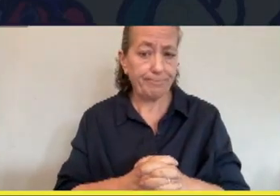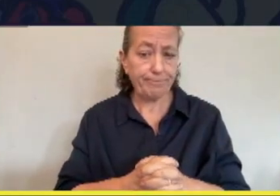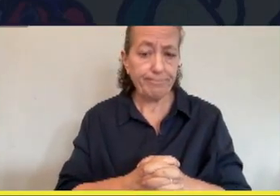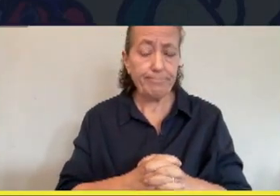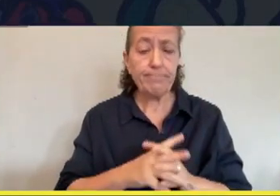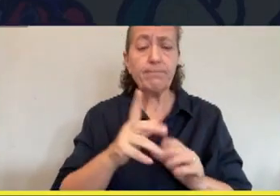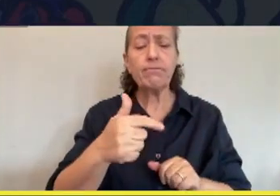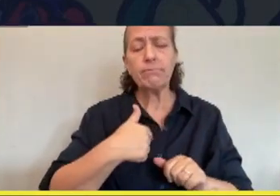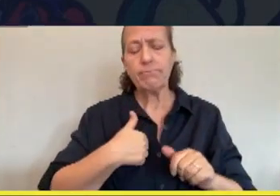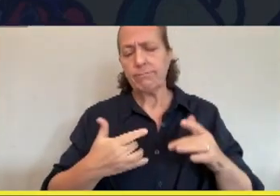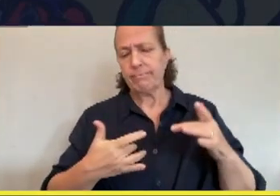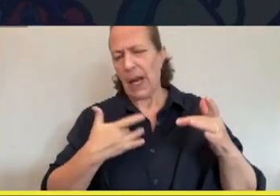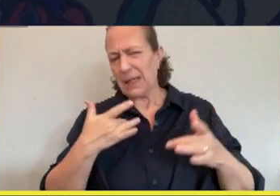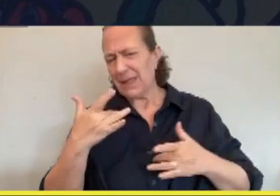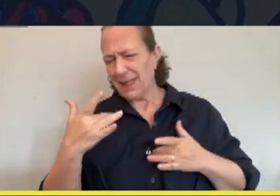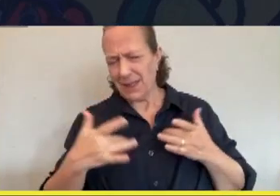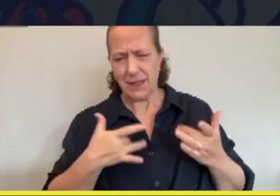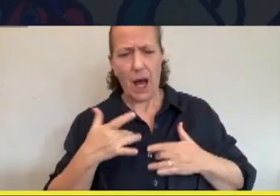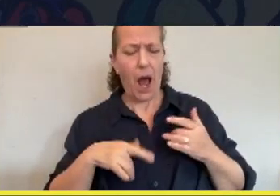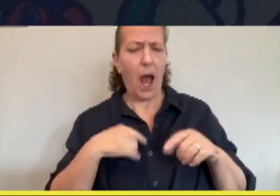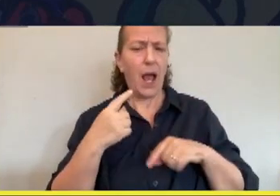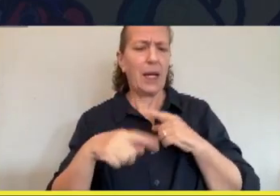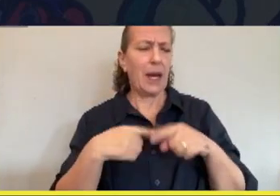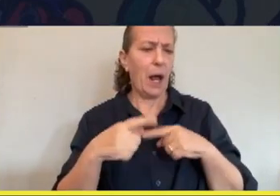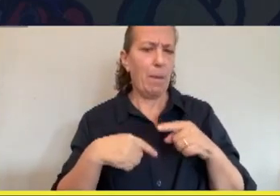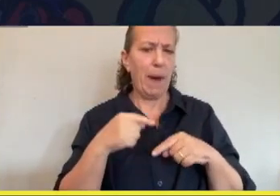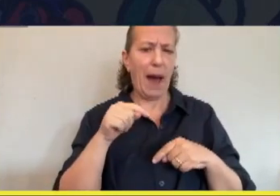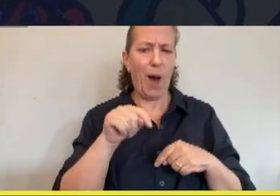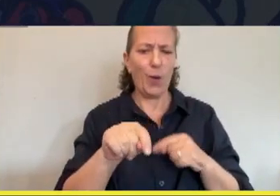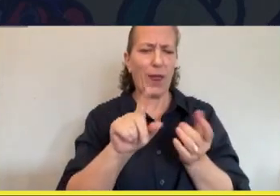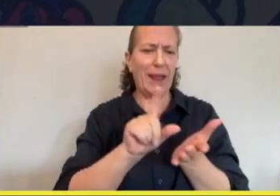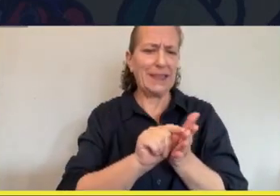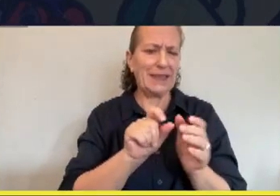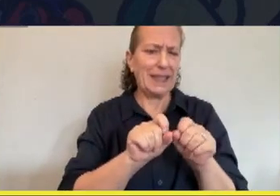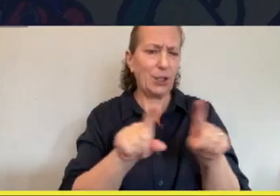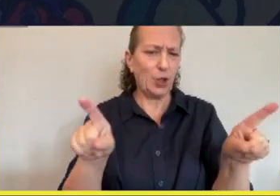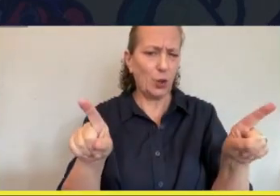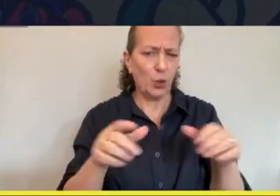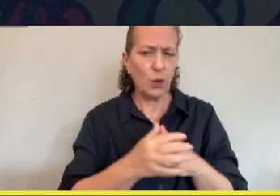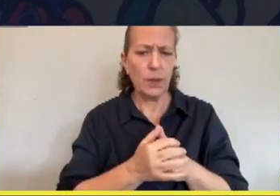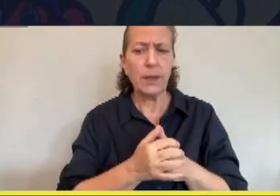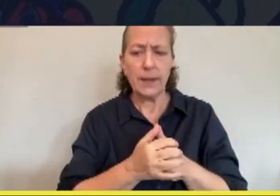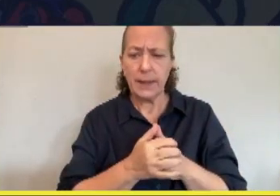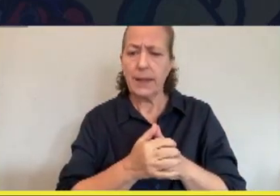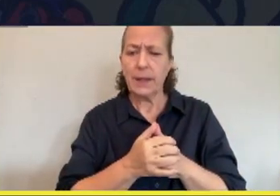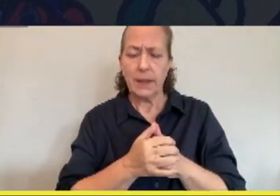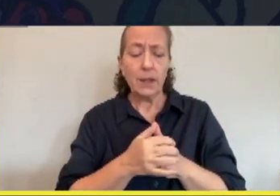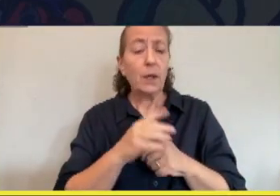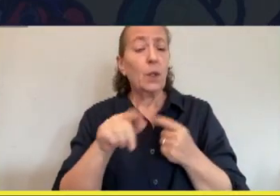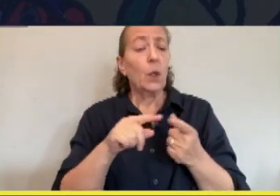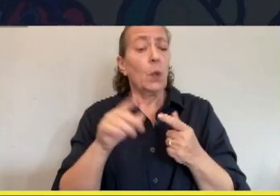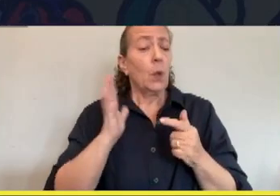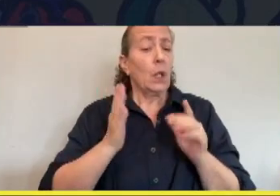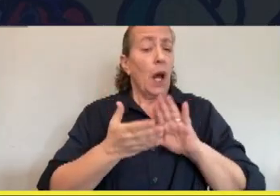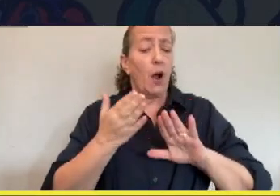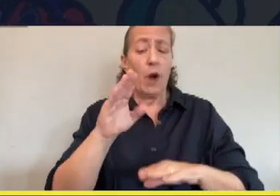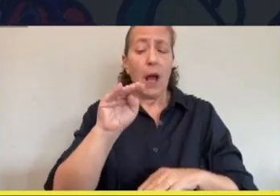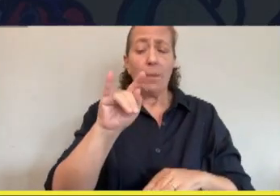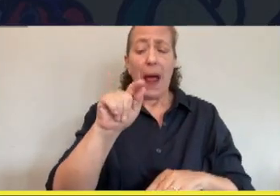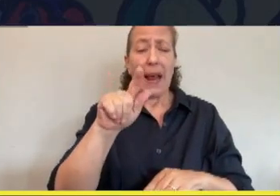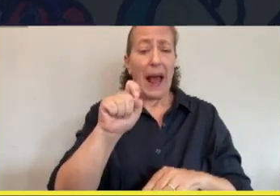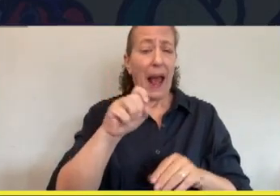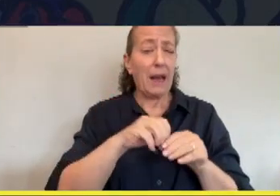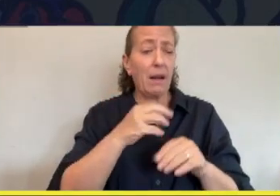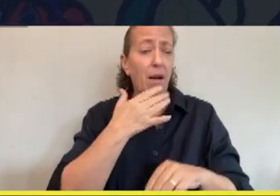issue. I was introduced to topics surrounding disability in my days running the Medicaid agency in Colorado almost 3 decades